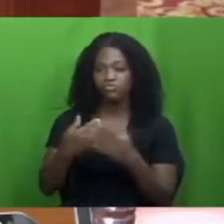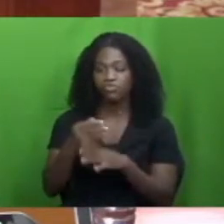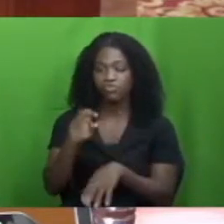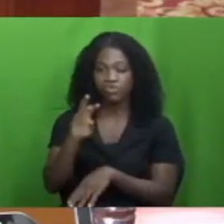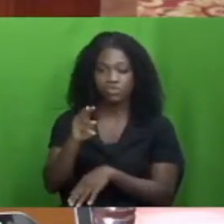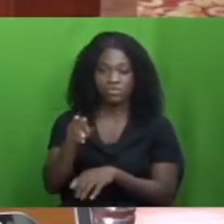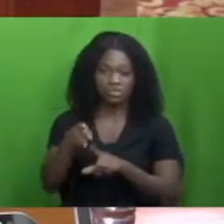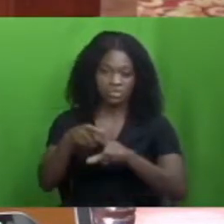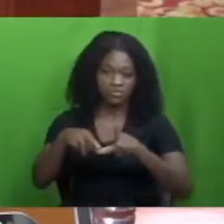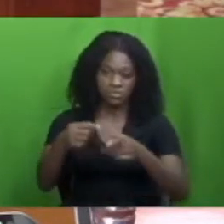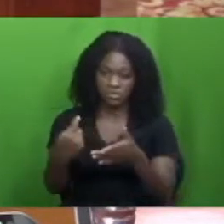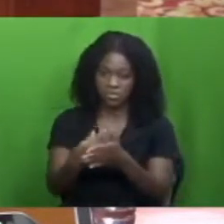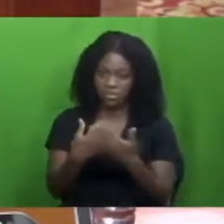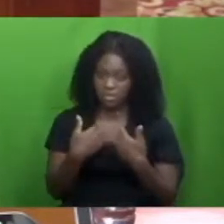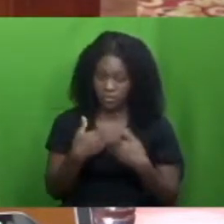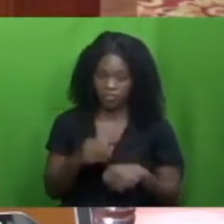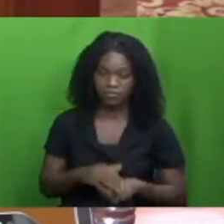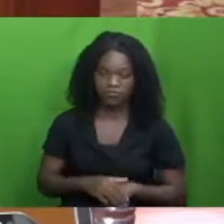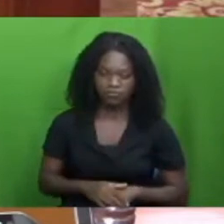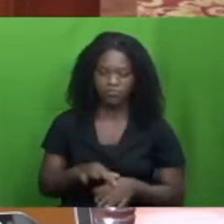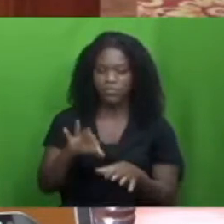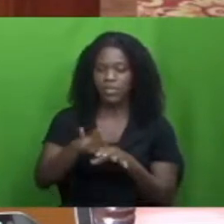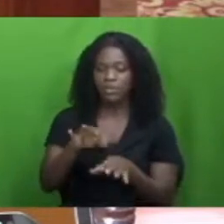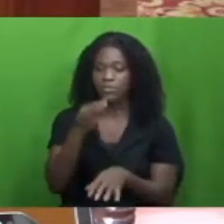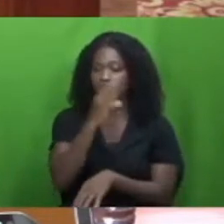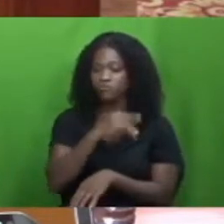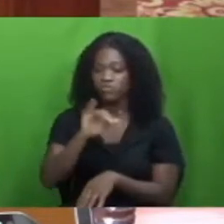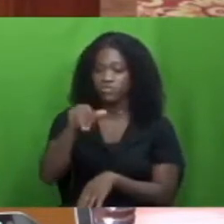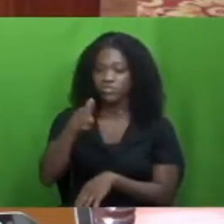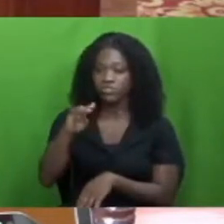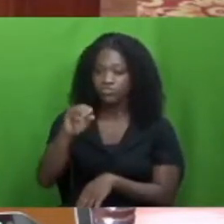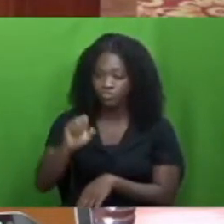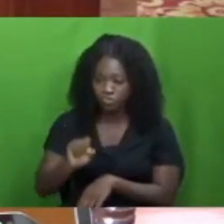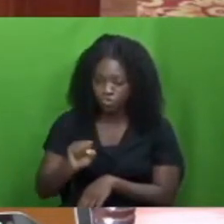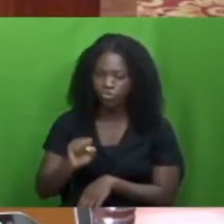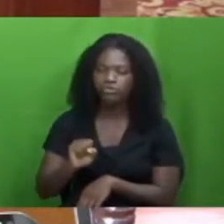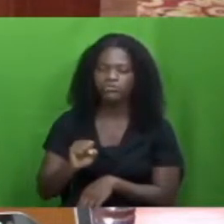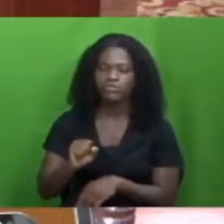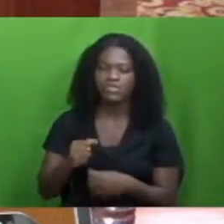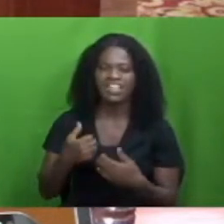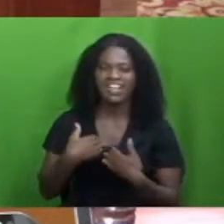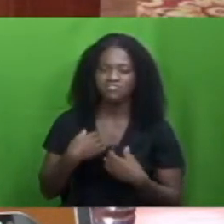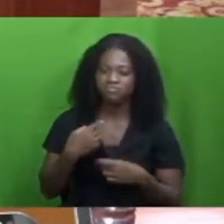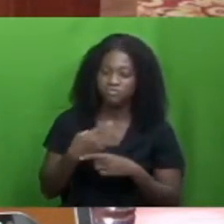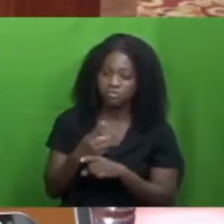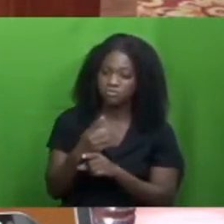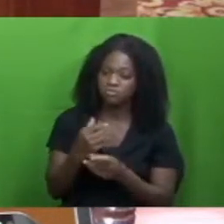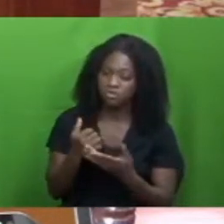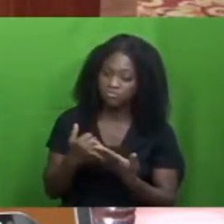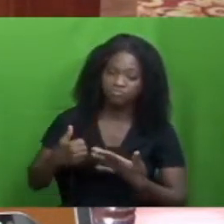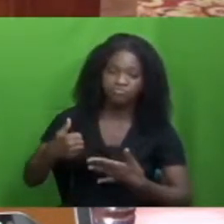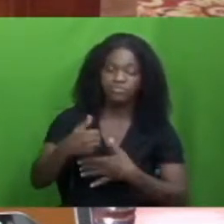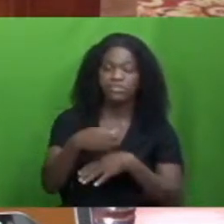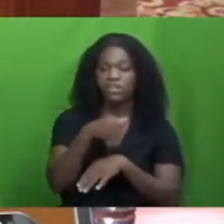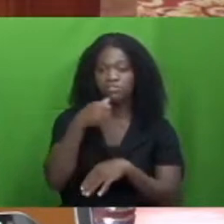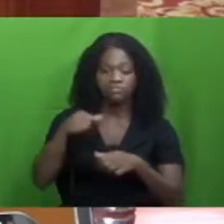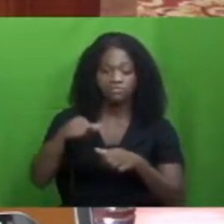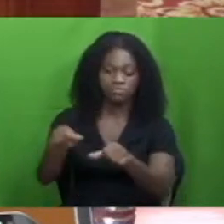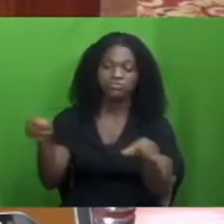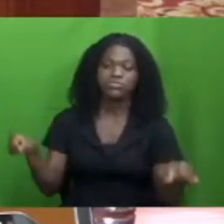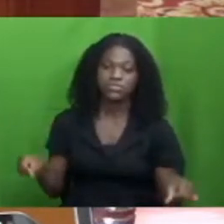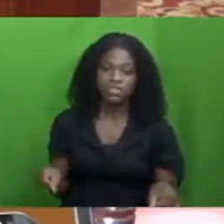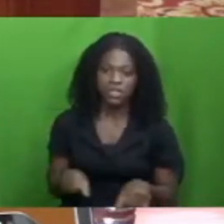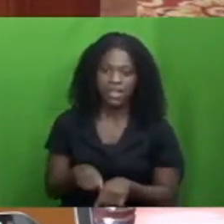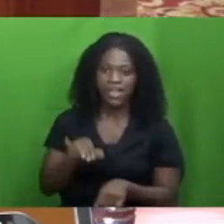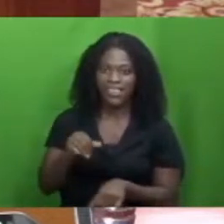country. Mr. Speaker, Planting for Foods and Jobs has brought substantial improvements in Ghana's agriculture sector, This